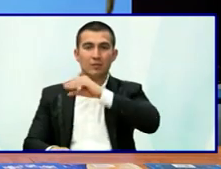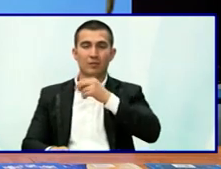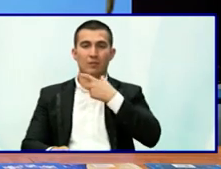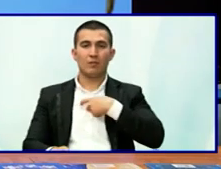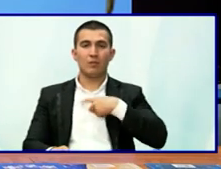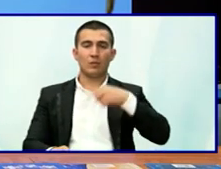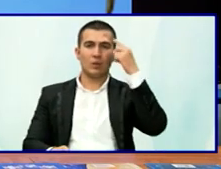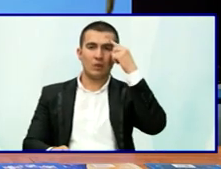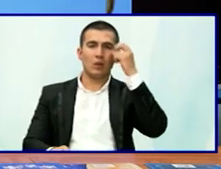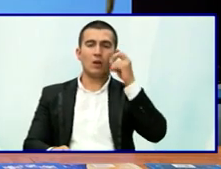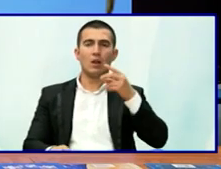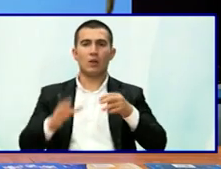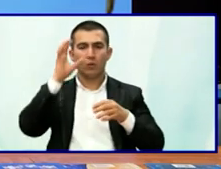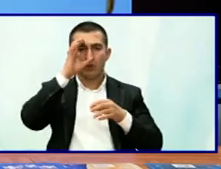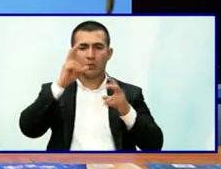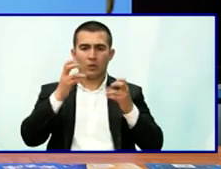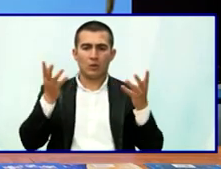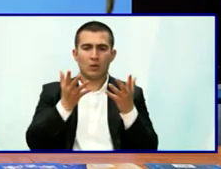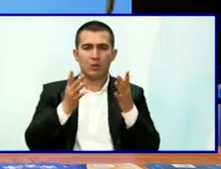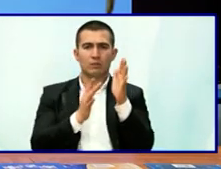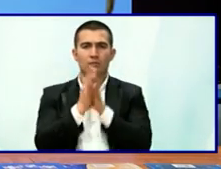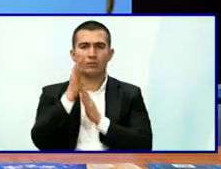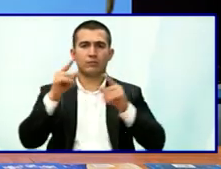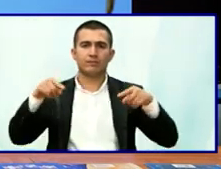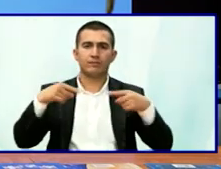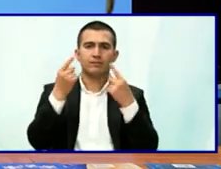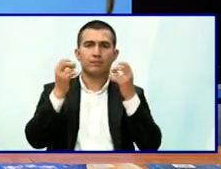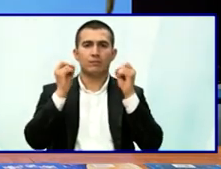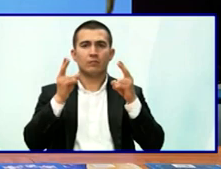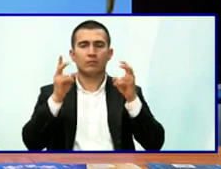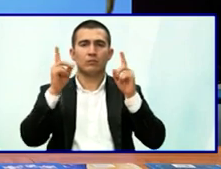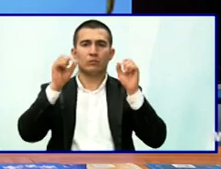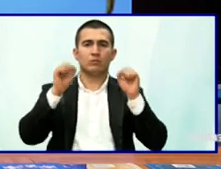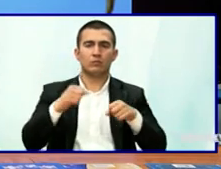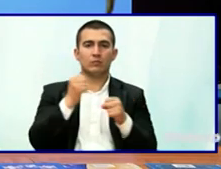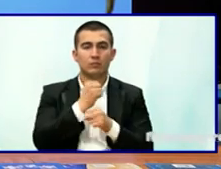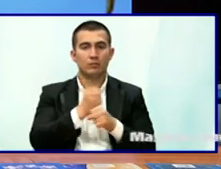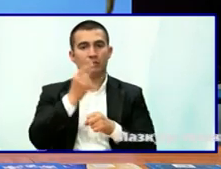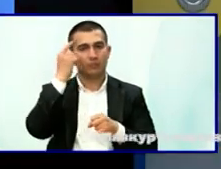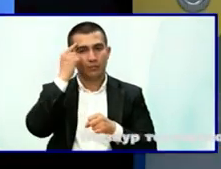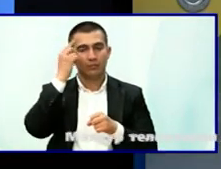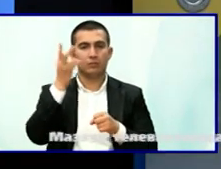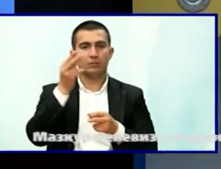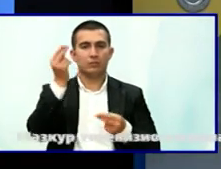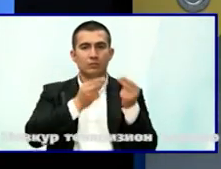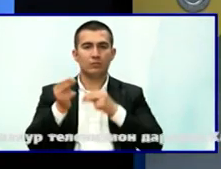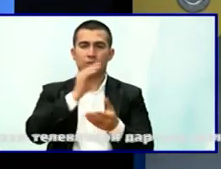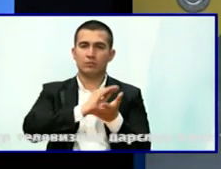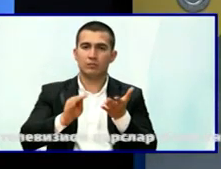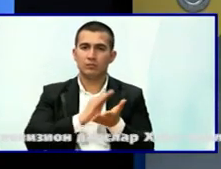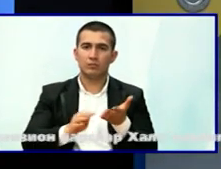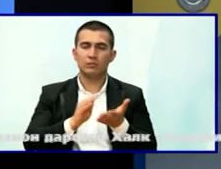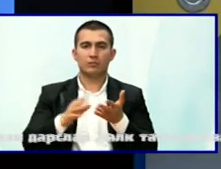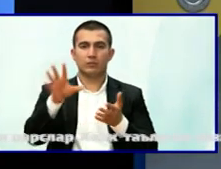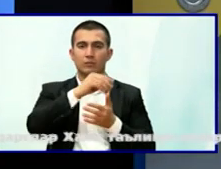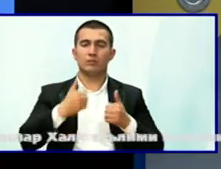qiyoslaganingizni tushuntirib, faxr va g'urur bilan aytib berishingizga ishonaman. Uyda o'tirib uyda